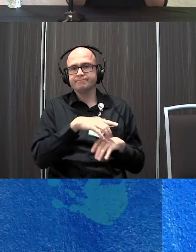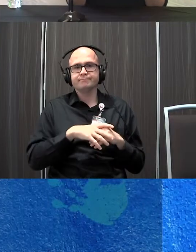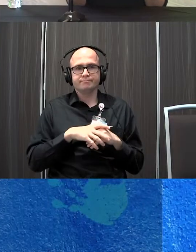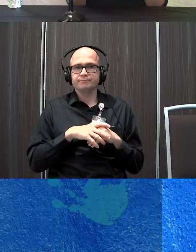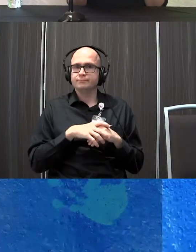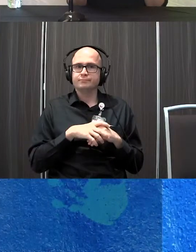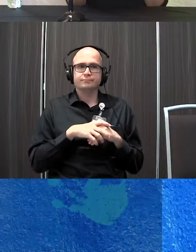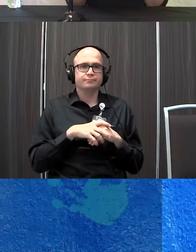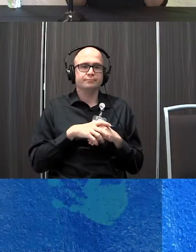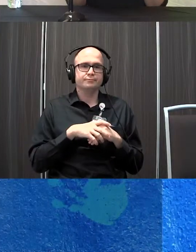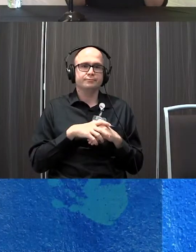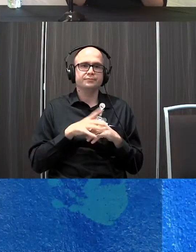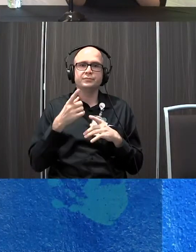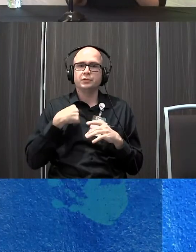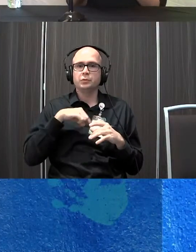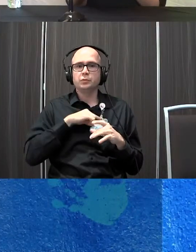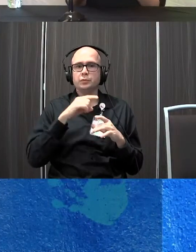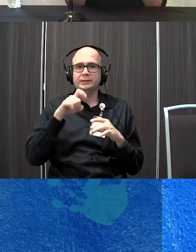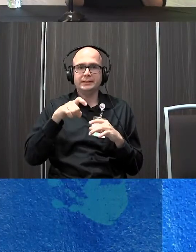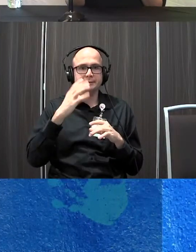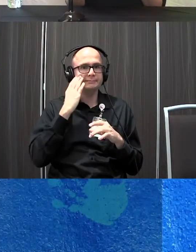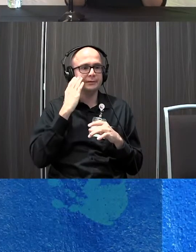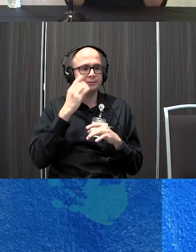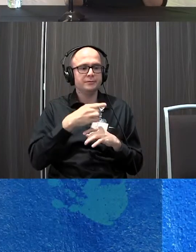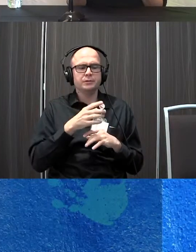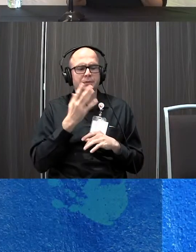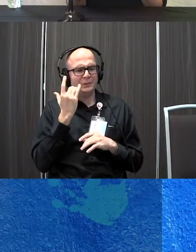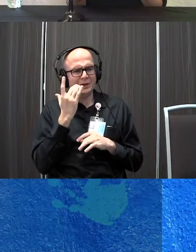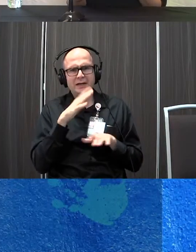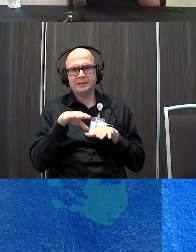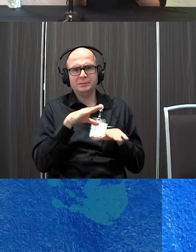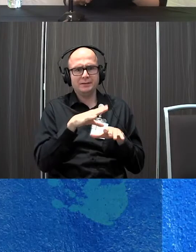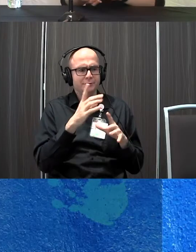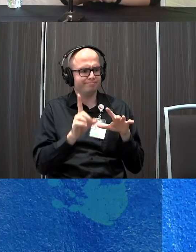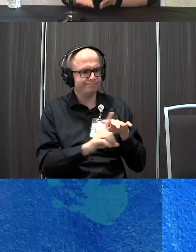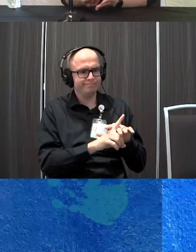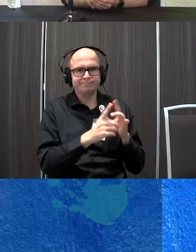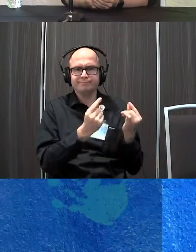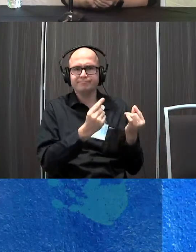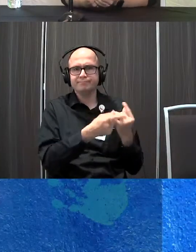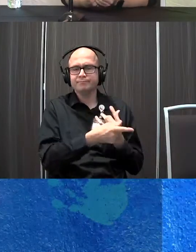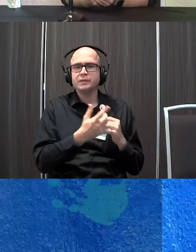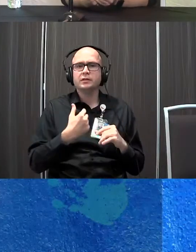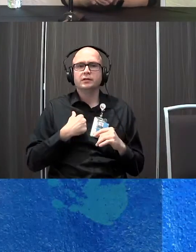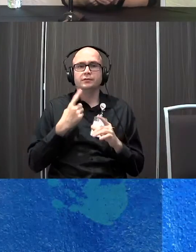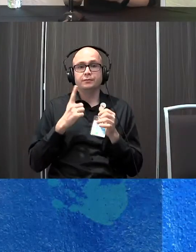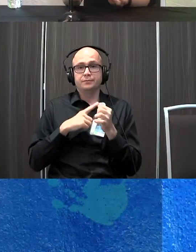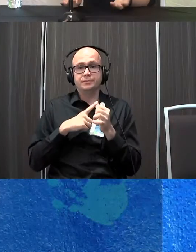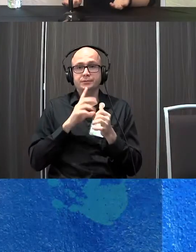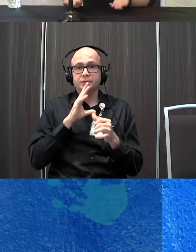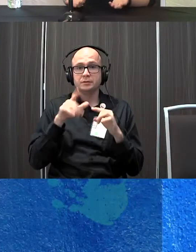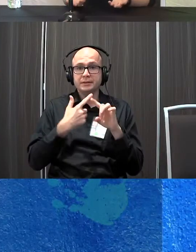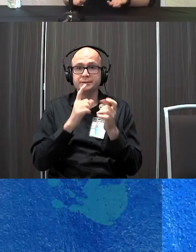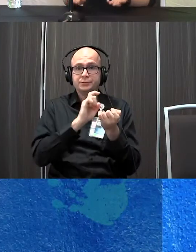much that we need to be really tuned into when we're trying to figure out why is this behavior happening. So the first I wanted to talk about is